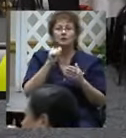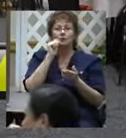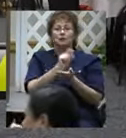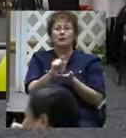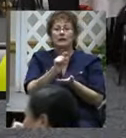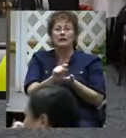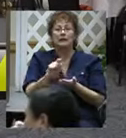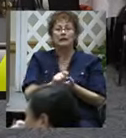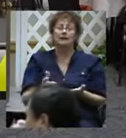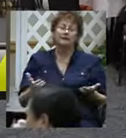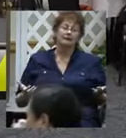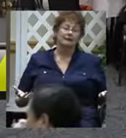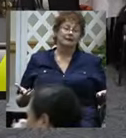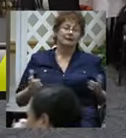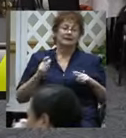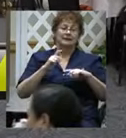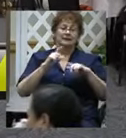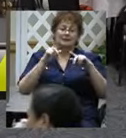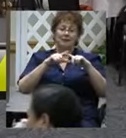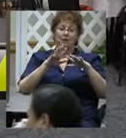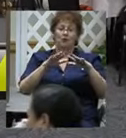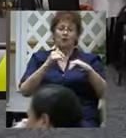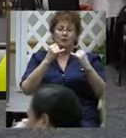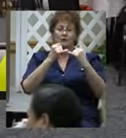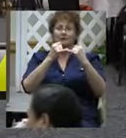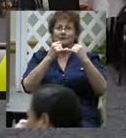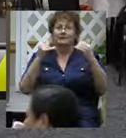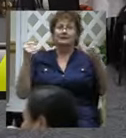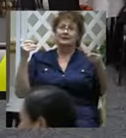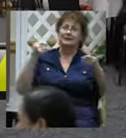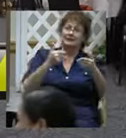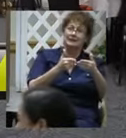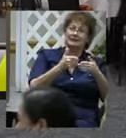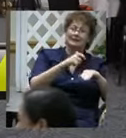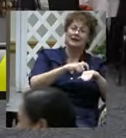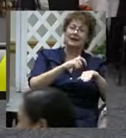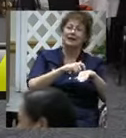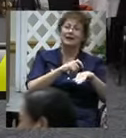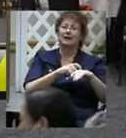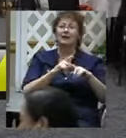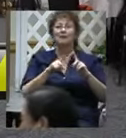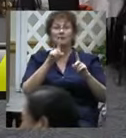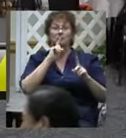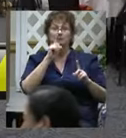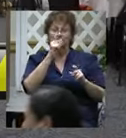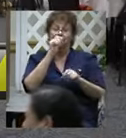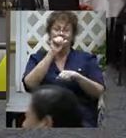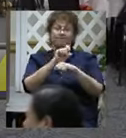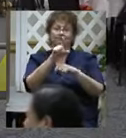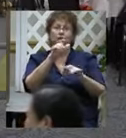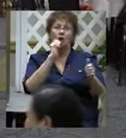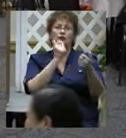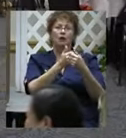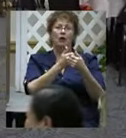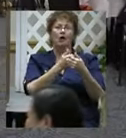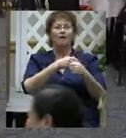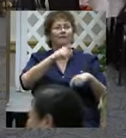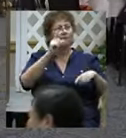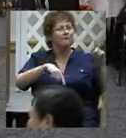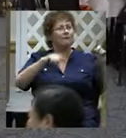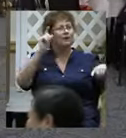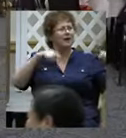depends how much your timeline allows you to turn those things around. No, but that's very challenging because the variety of